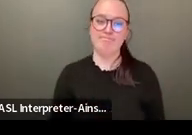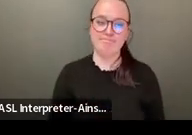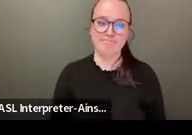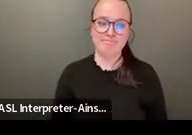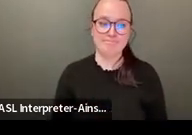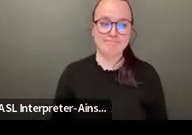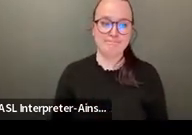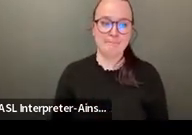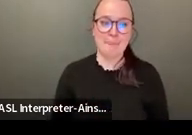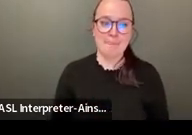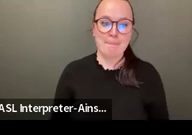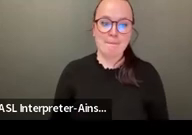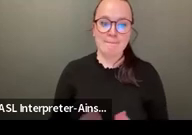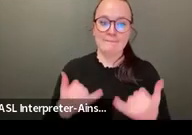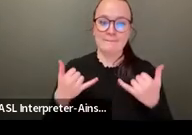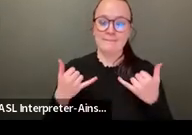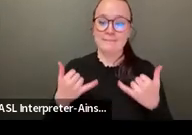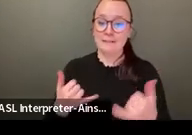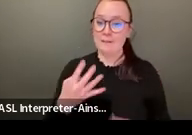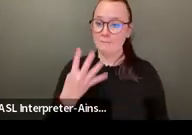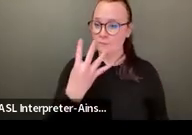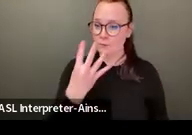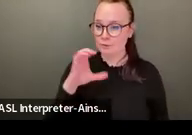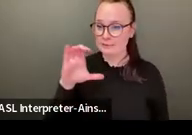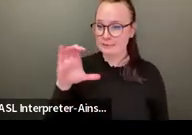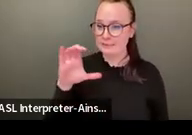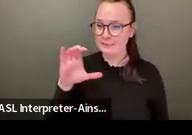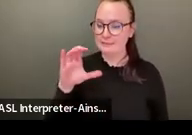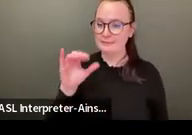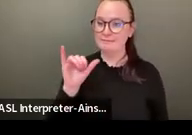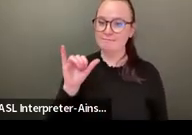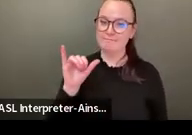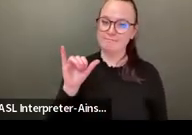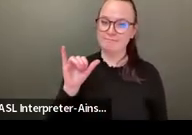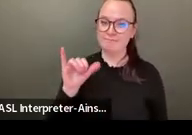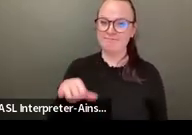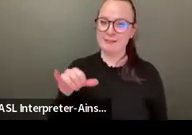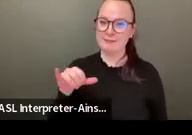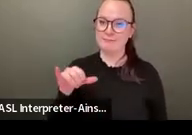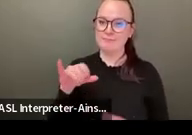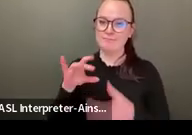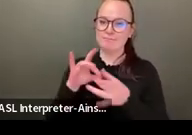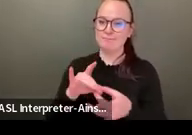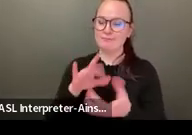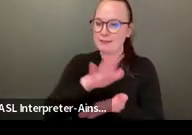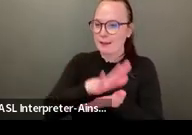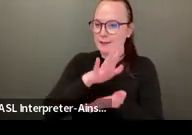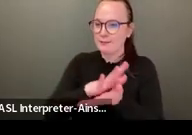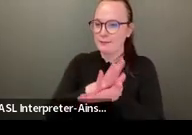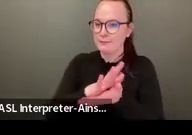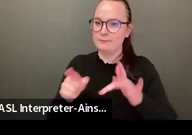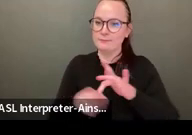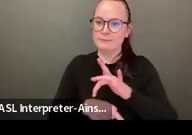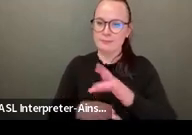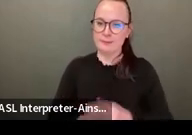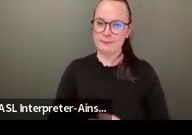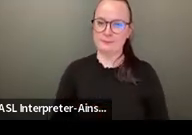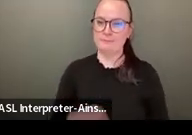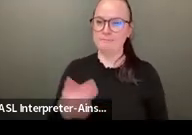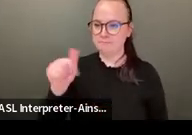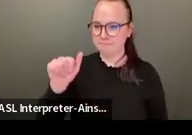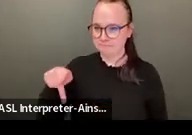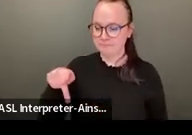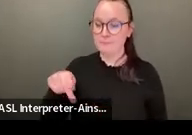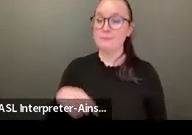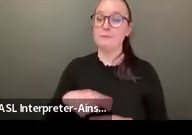And now as we're getting into 4C, 4C is divided, or 4C is your academic gaps. So when you're looking at